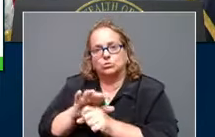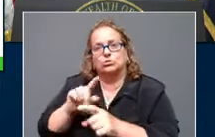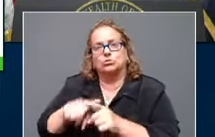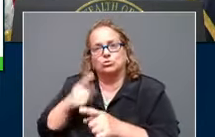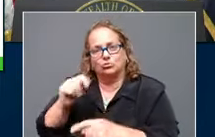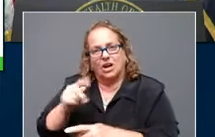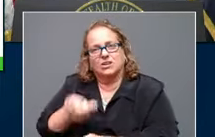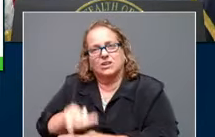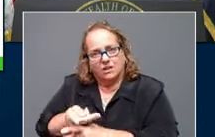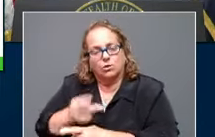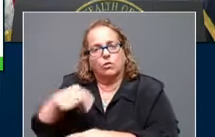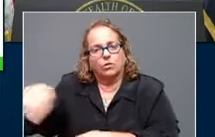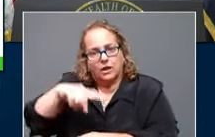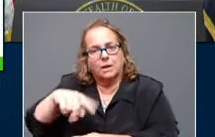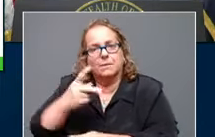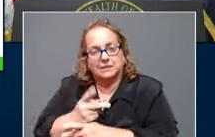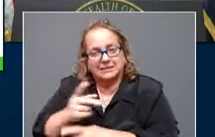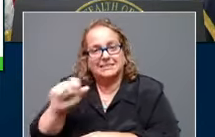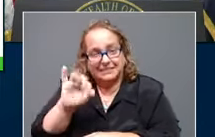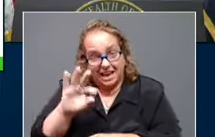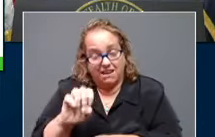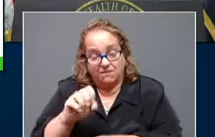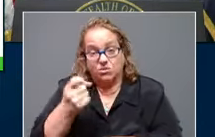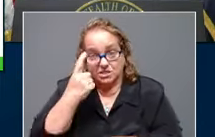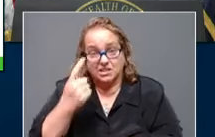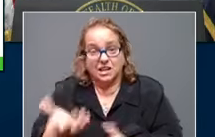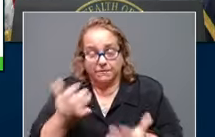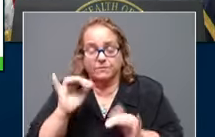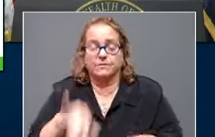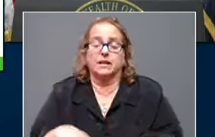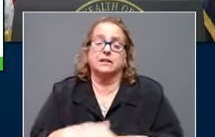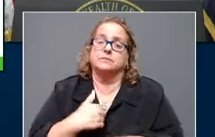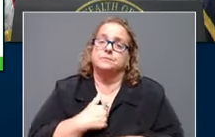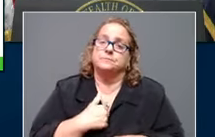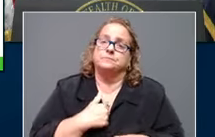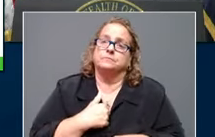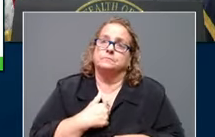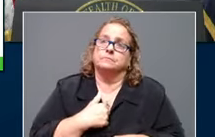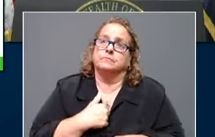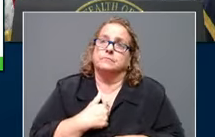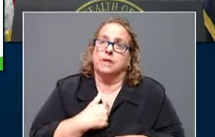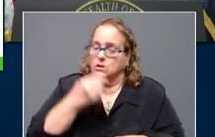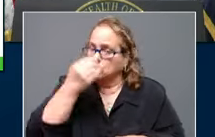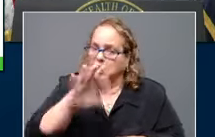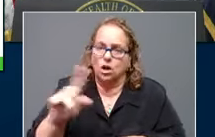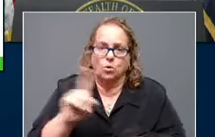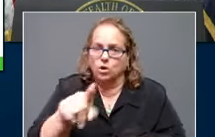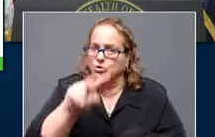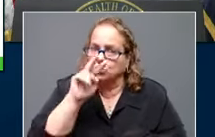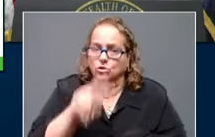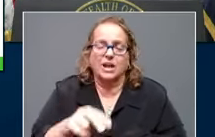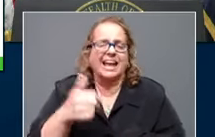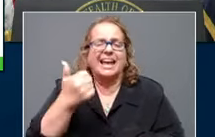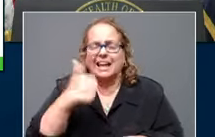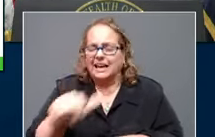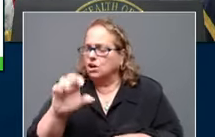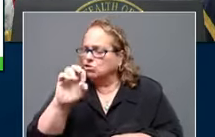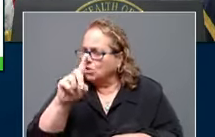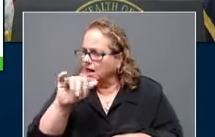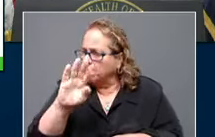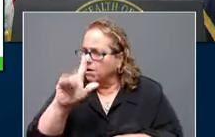of Pediatrics, all students older than 2 years and all school staff should wear masks at school.